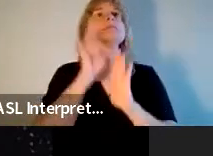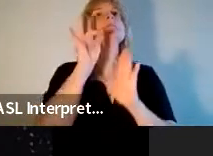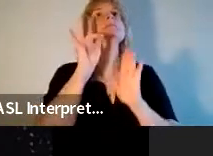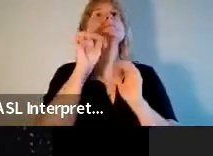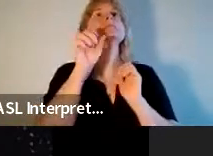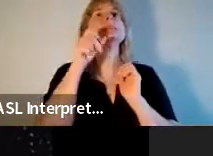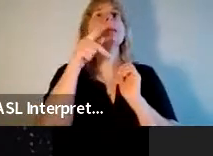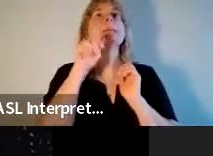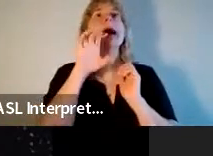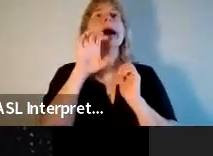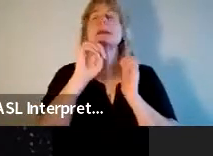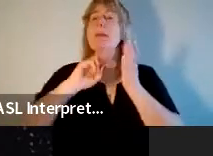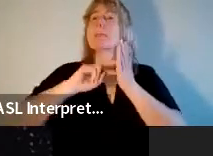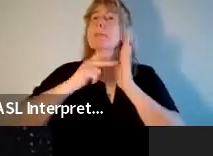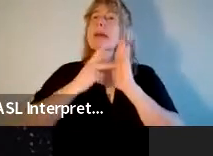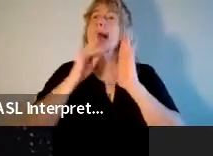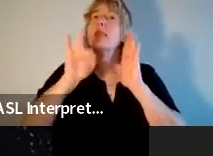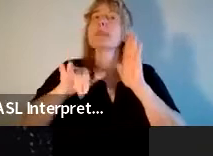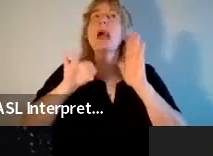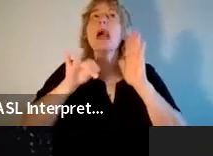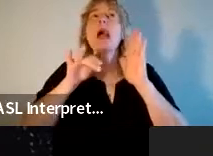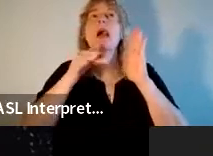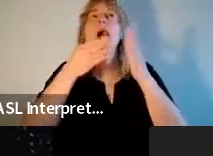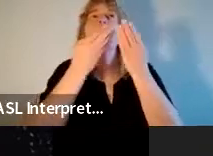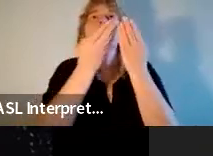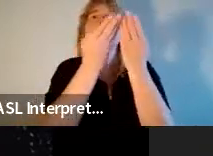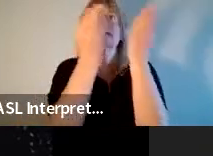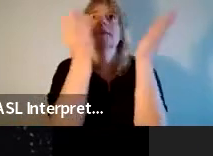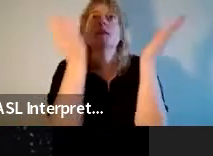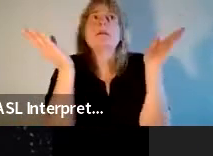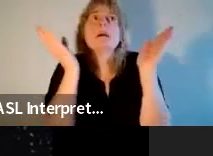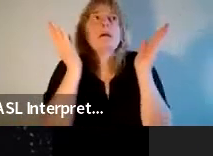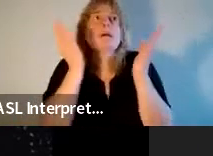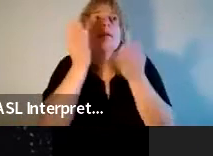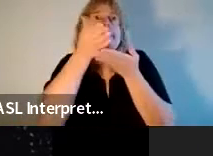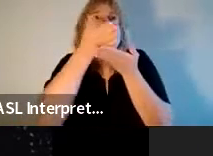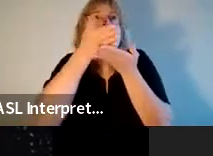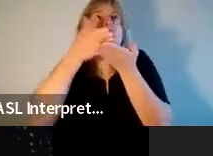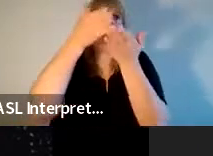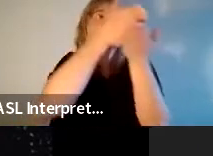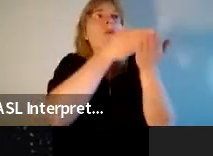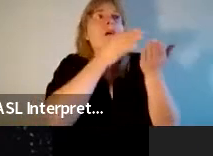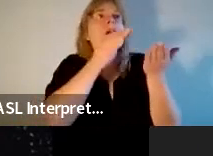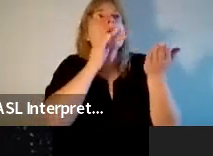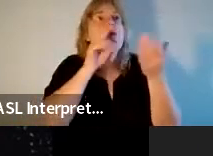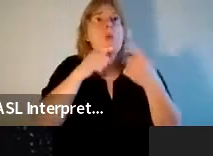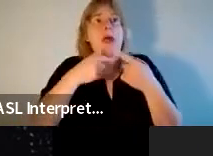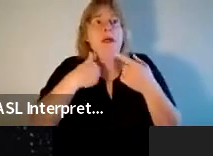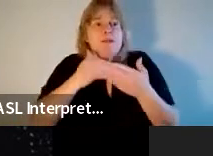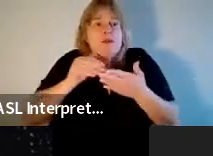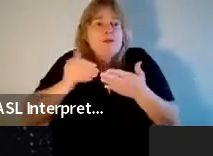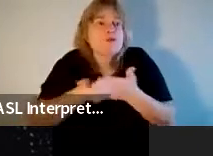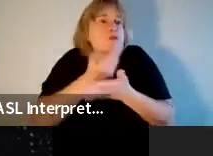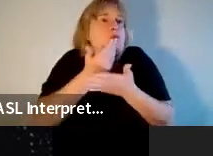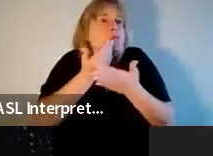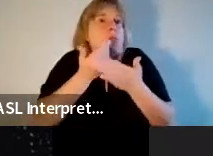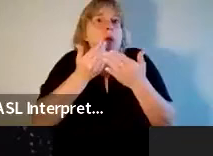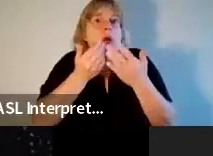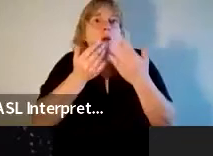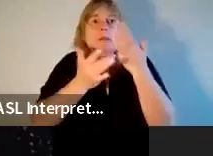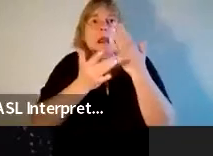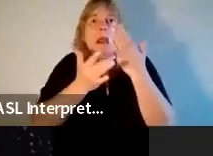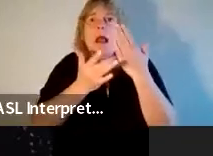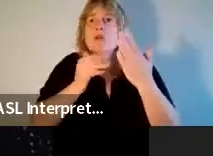of parameter space that are opened up whenever we turn on a new capability or a new piece of